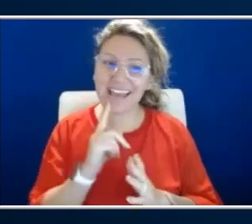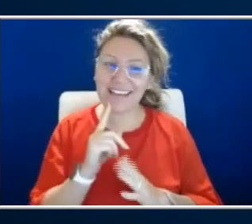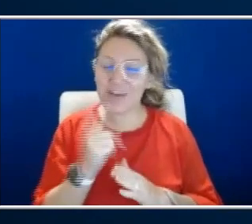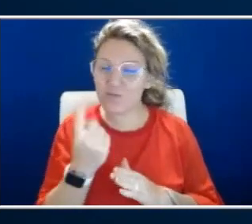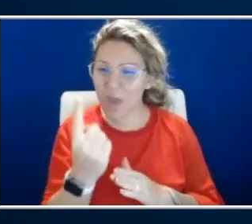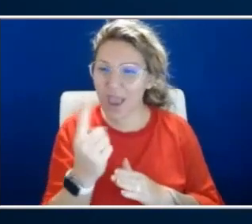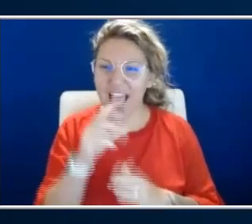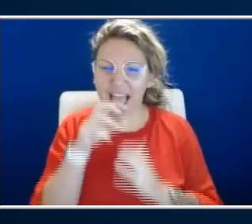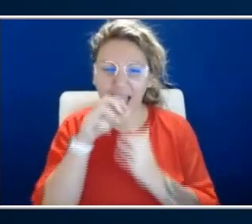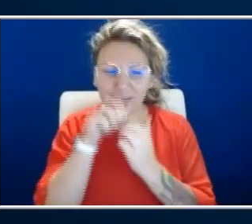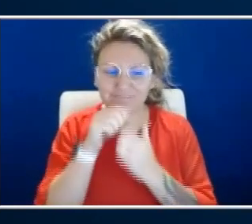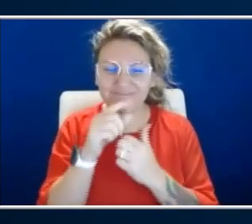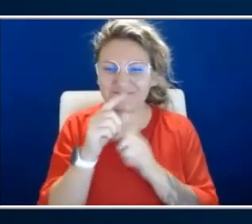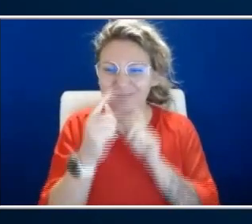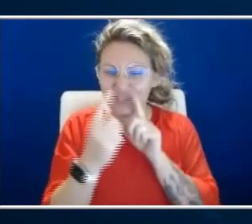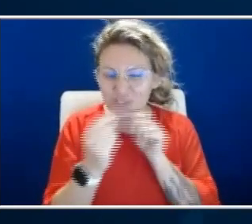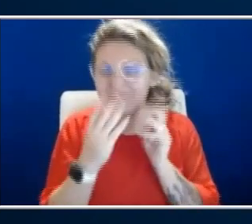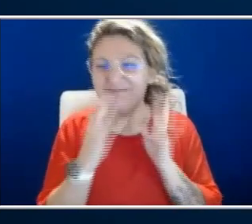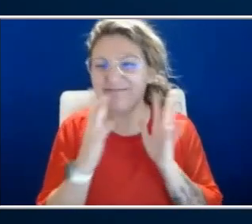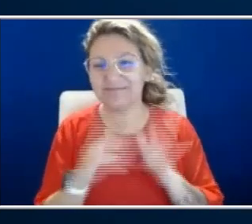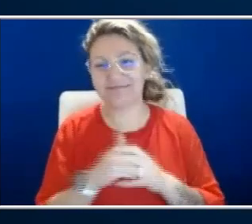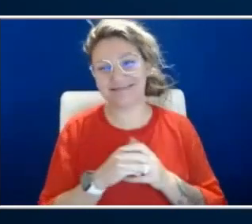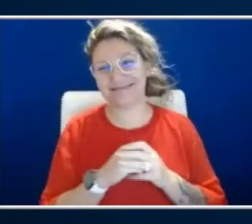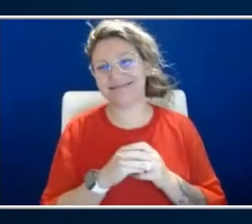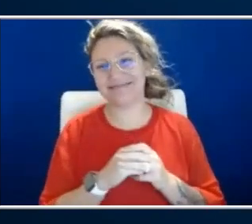teeny bite. One bite.